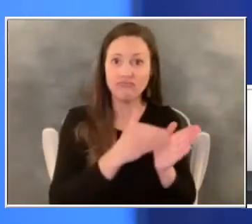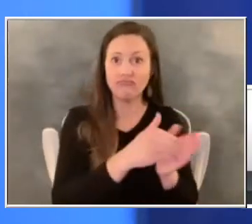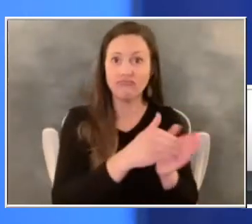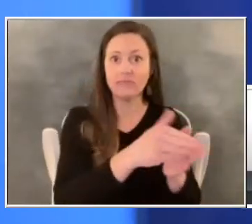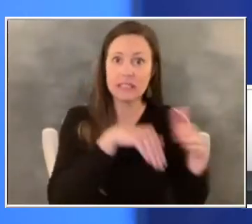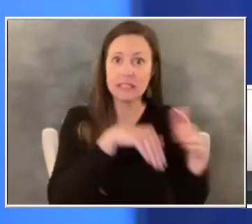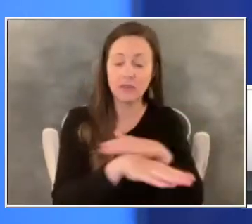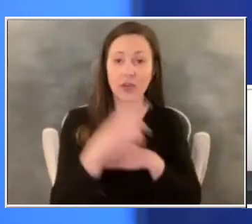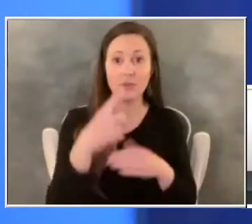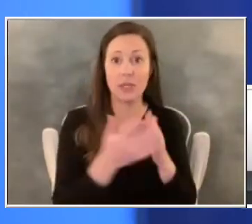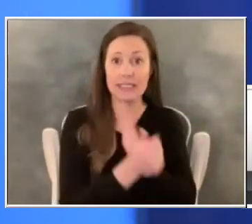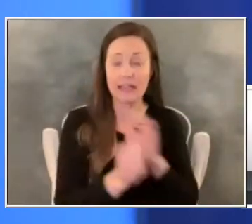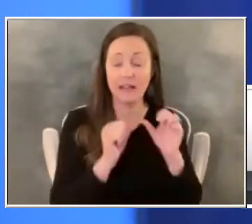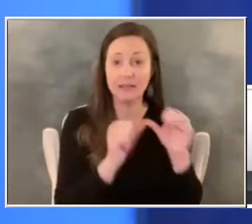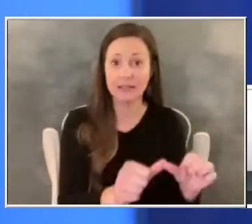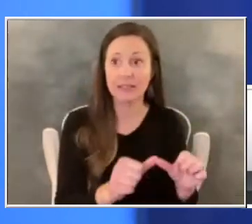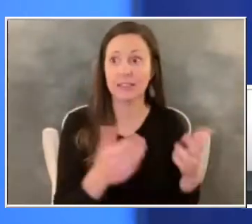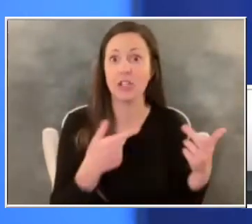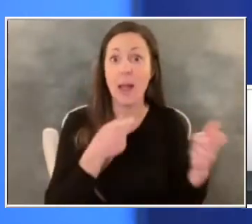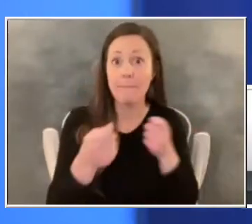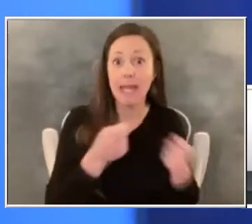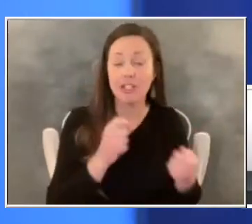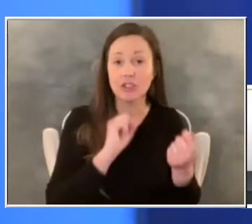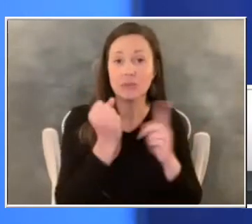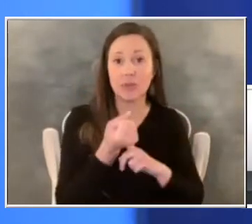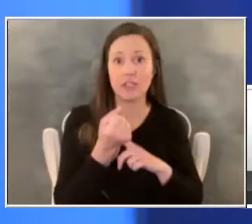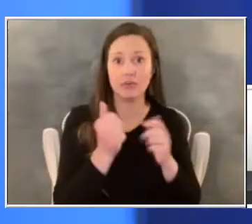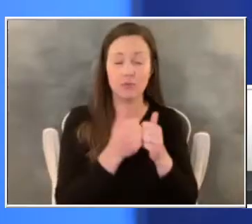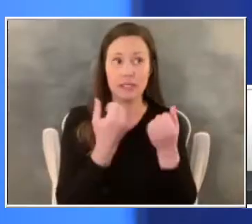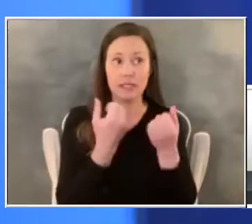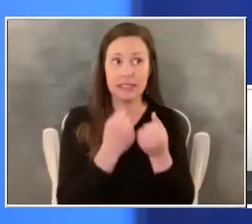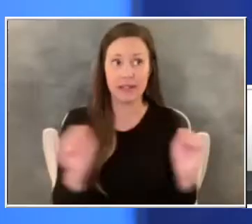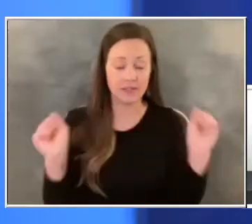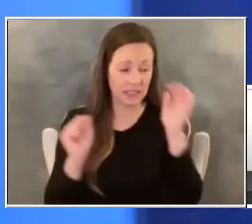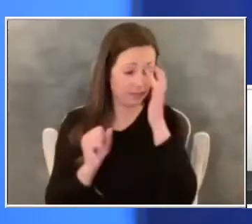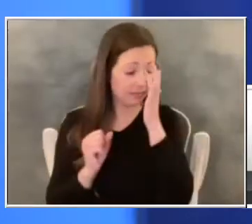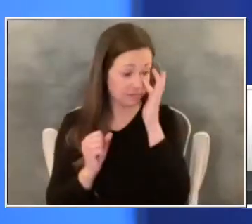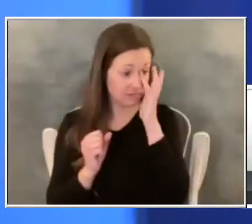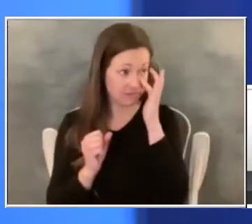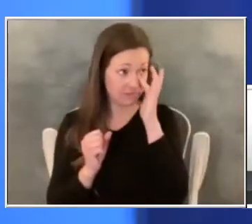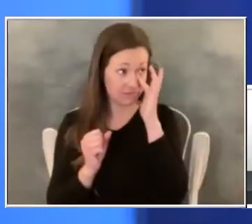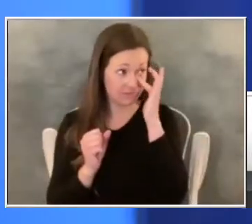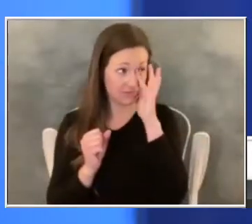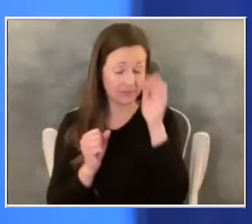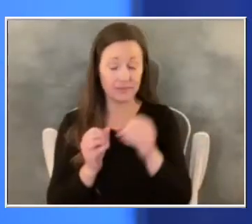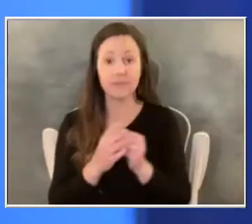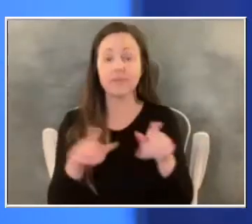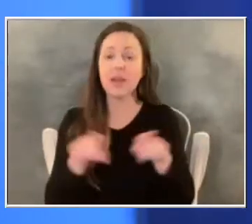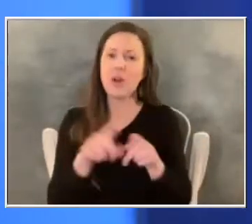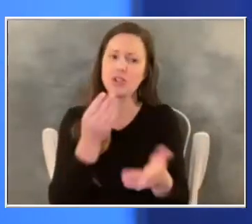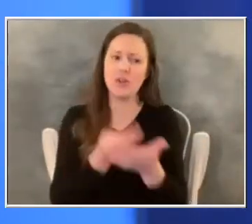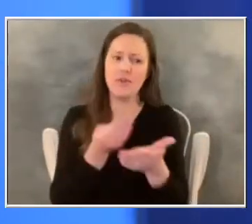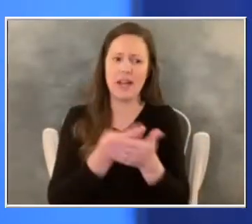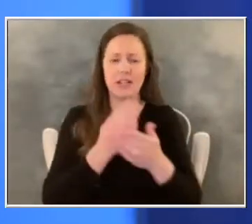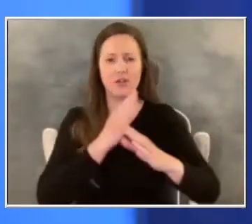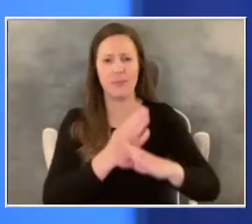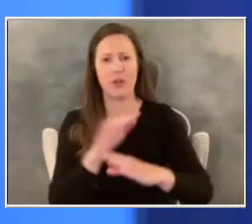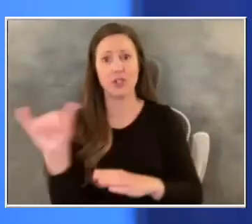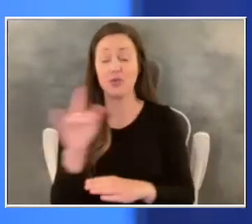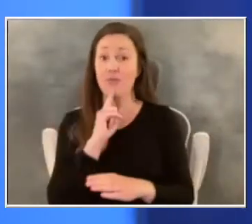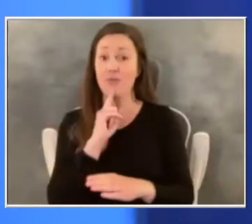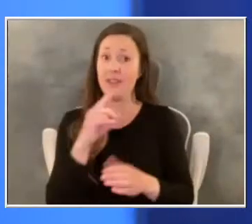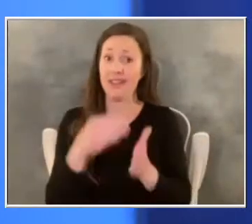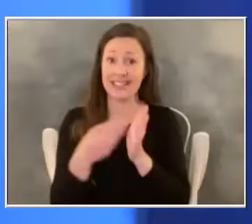a safety perspective, but also the financial barriers when you're sharing those expensive costs of maintaining